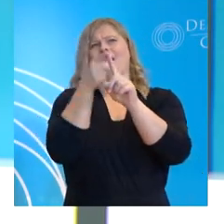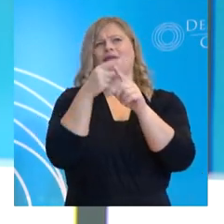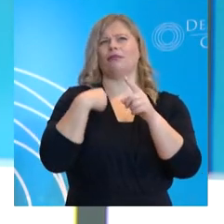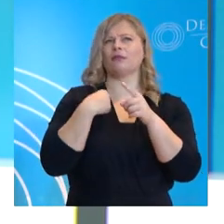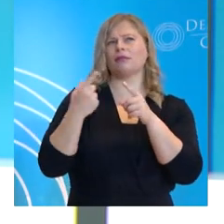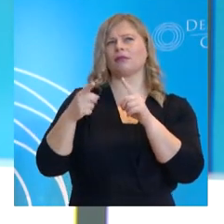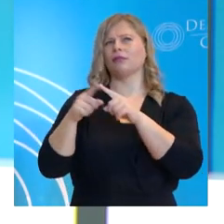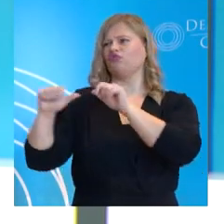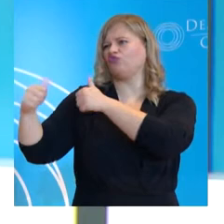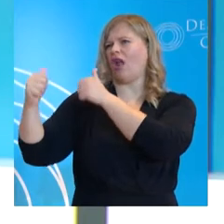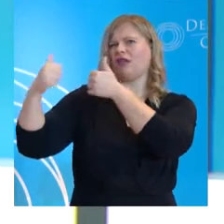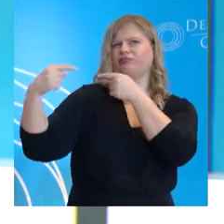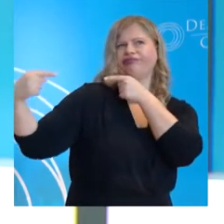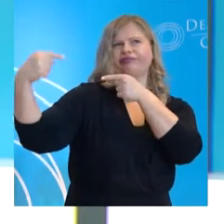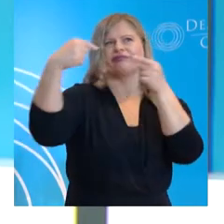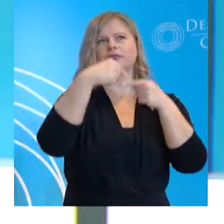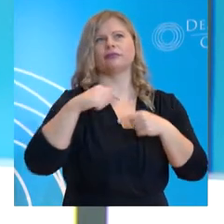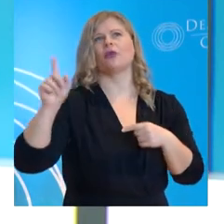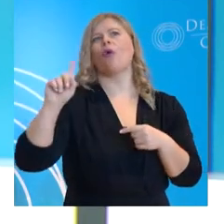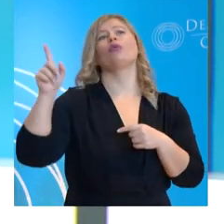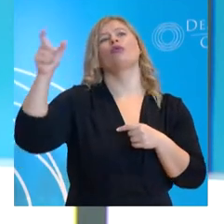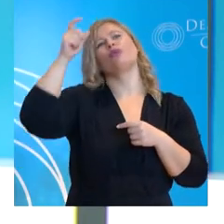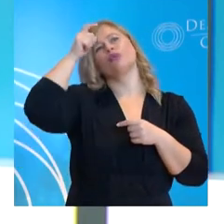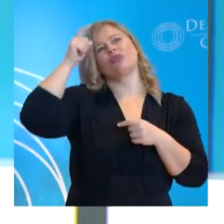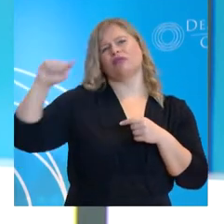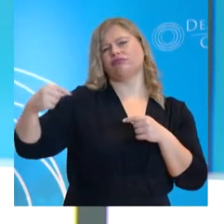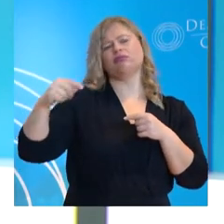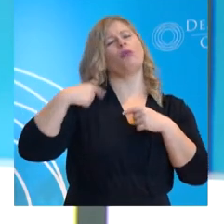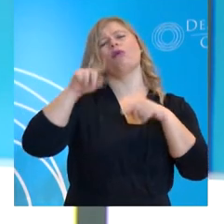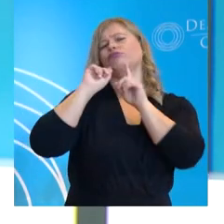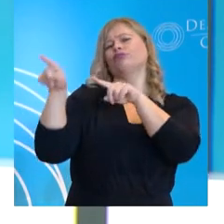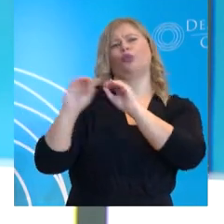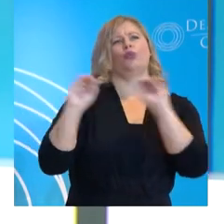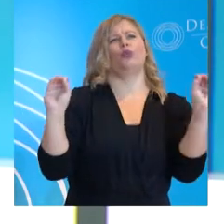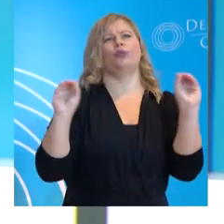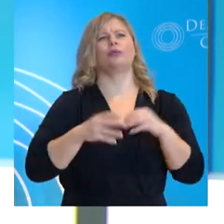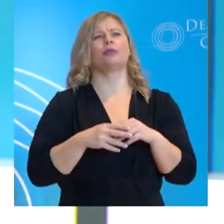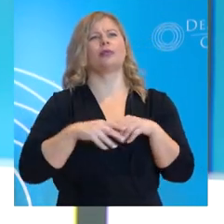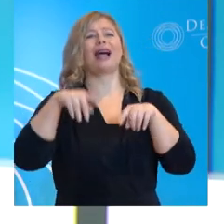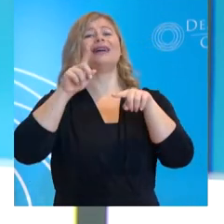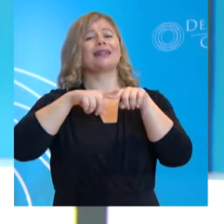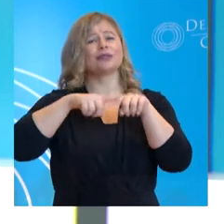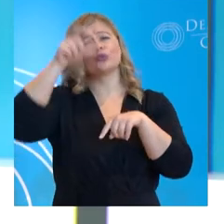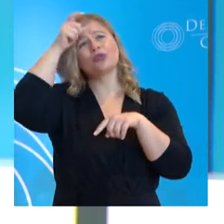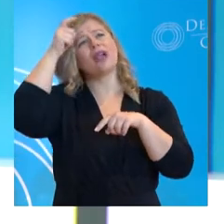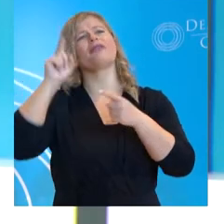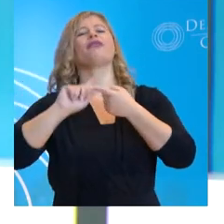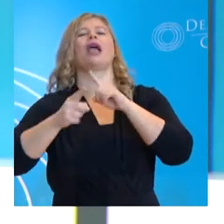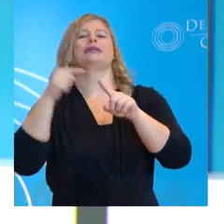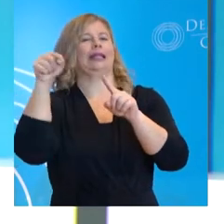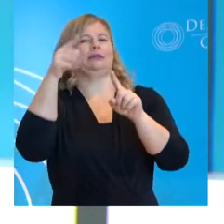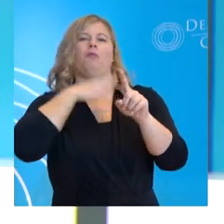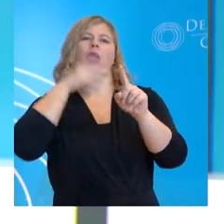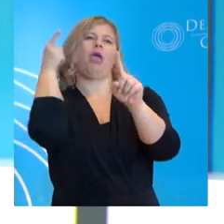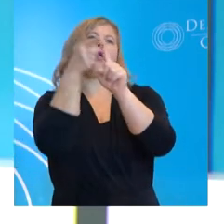I'm always reaching out a hand of friendship to Turkey. We have big differences on many issues, but there should